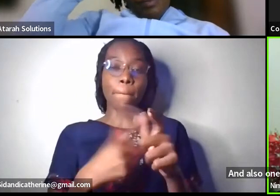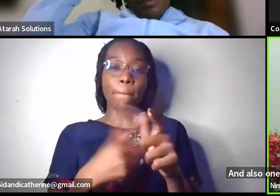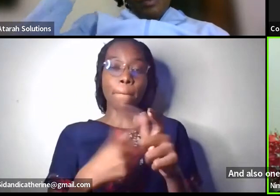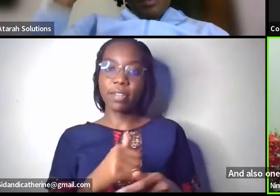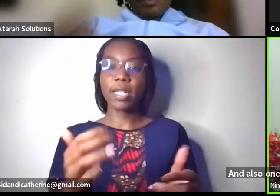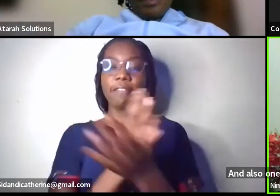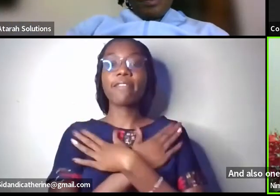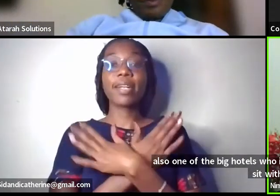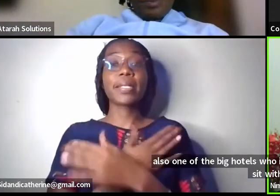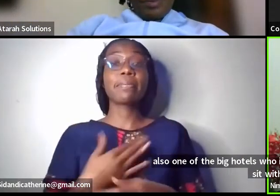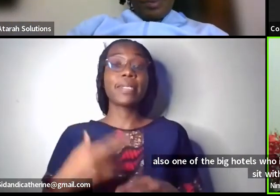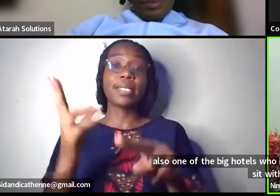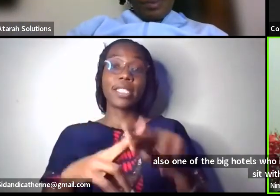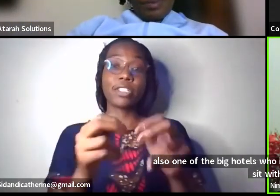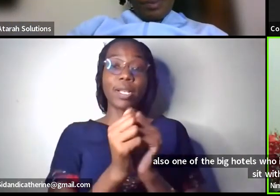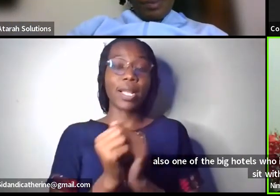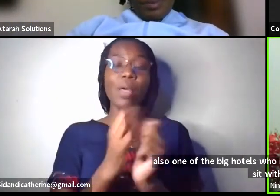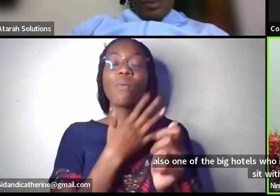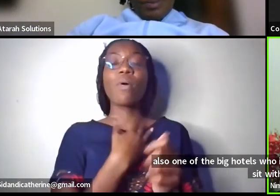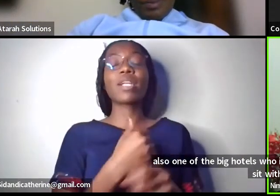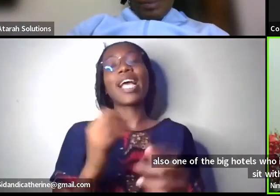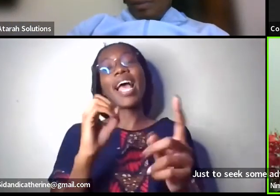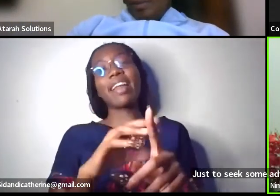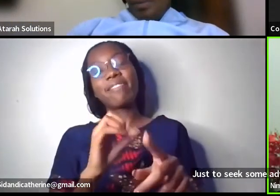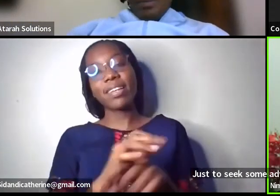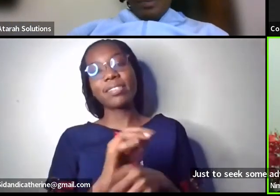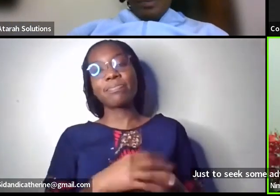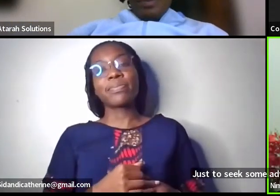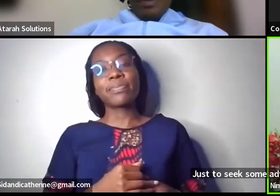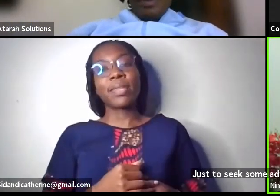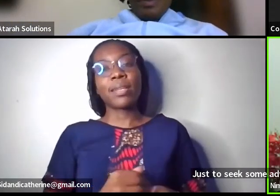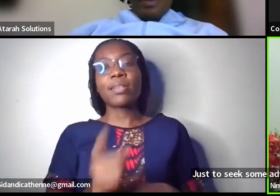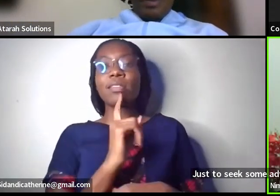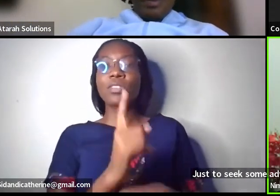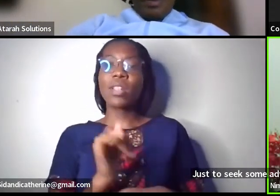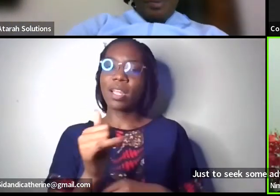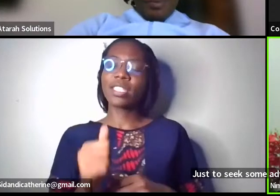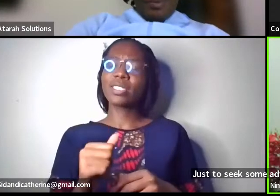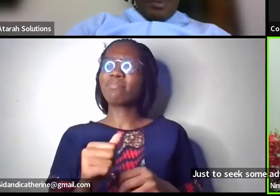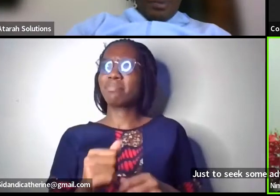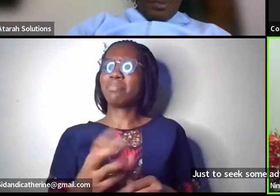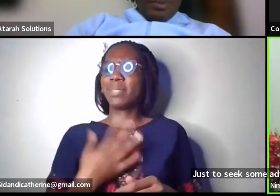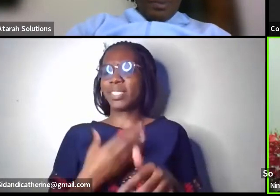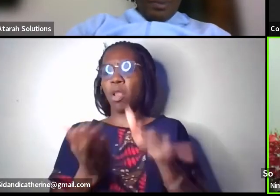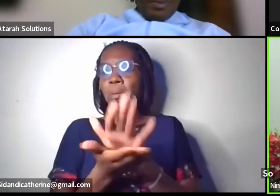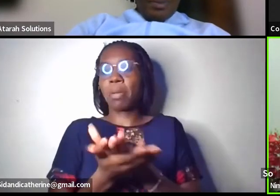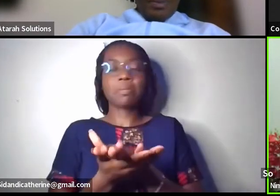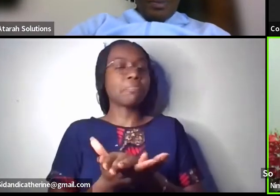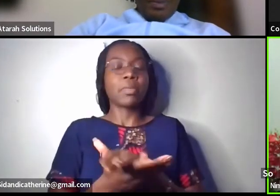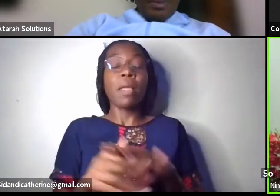with just to seek some advice from them. So it was not a document, but I did sit down and